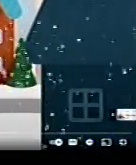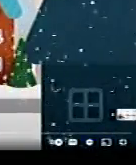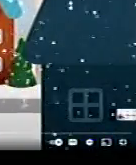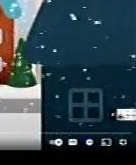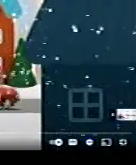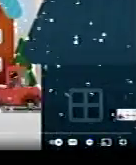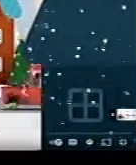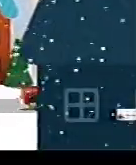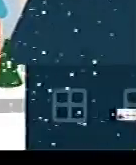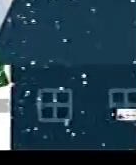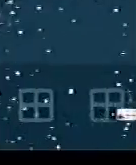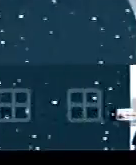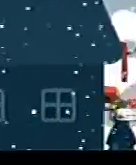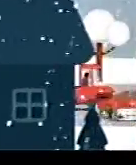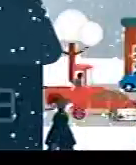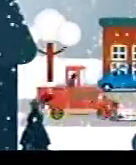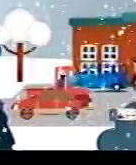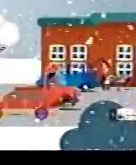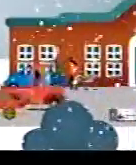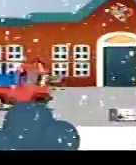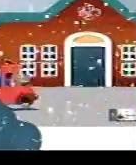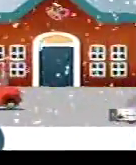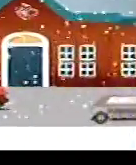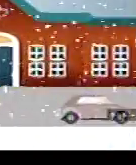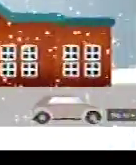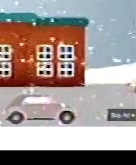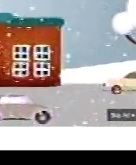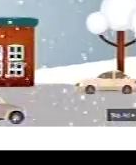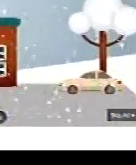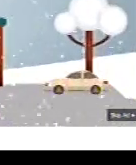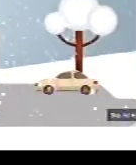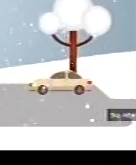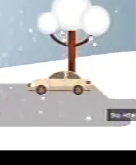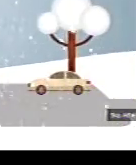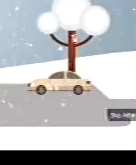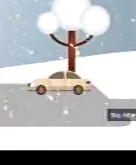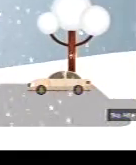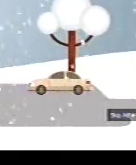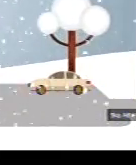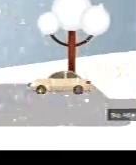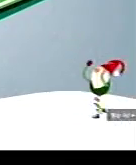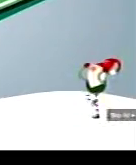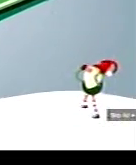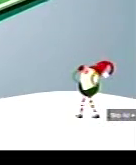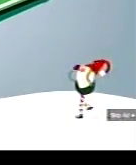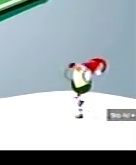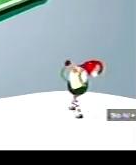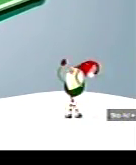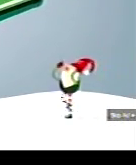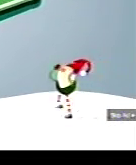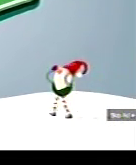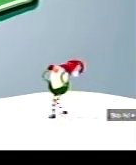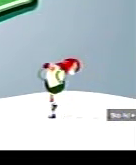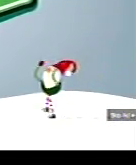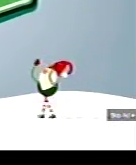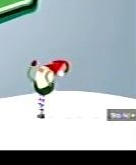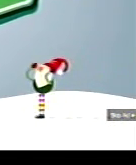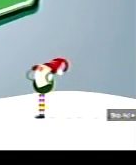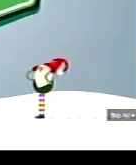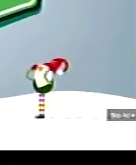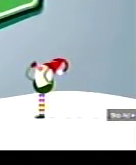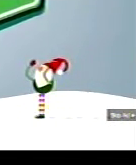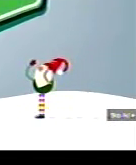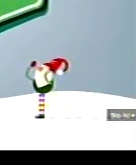Right now is the perfect time to buy gifts for your family and friends with gift cards from Harris Teeter. Because when you do, you